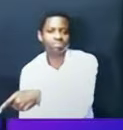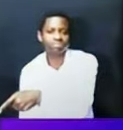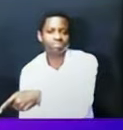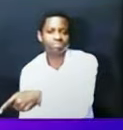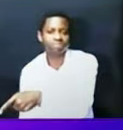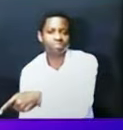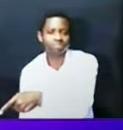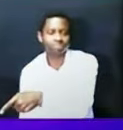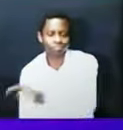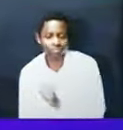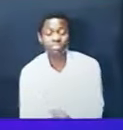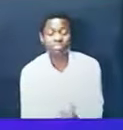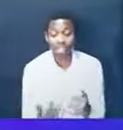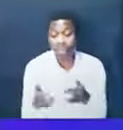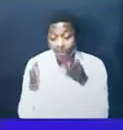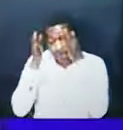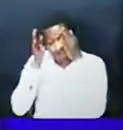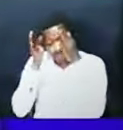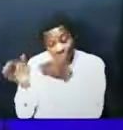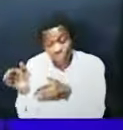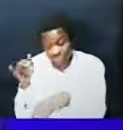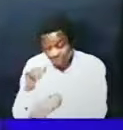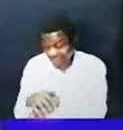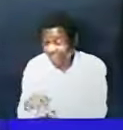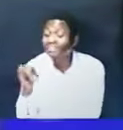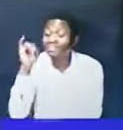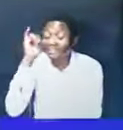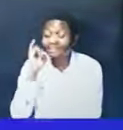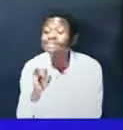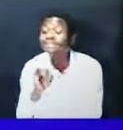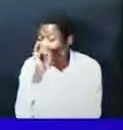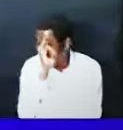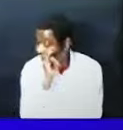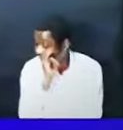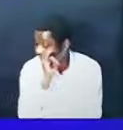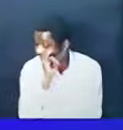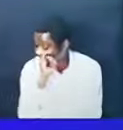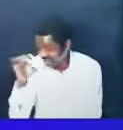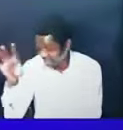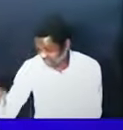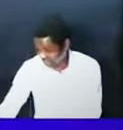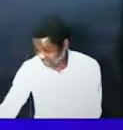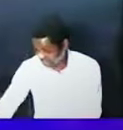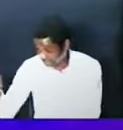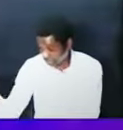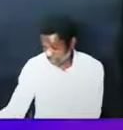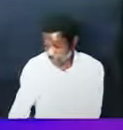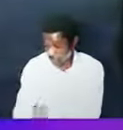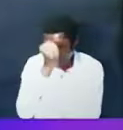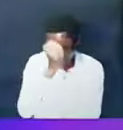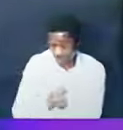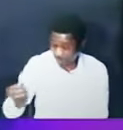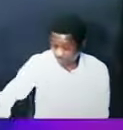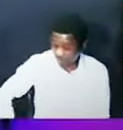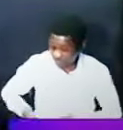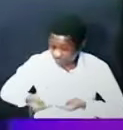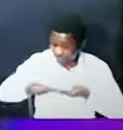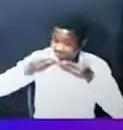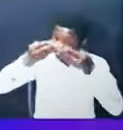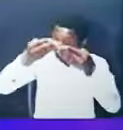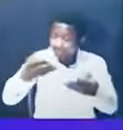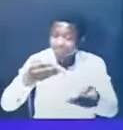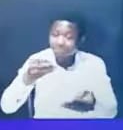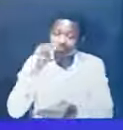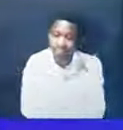to the fact that Israel produced the Messiah. Afi mumiyem fa yadwene enko piese Israel de Messiah